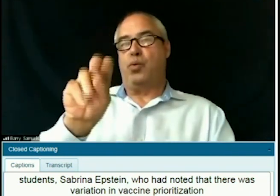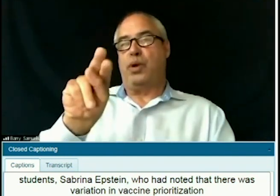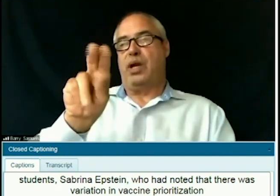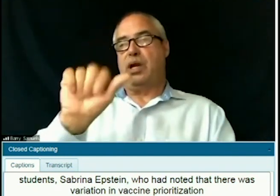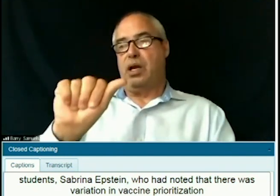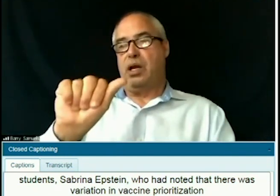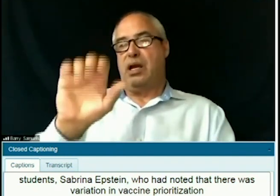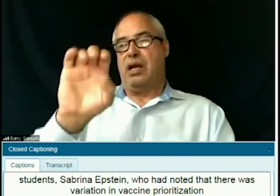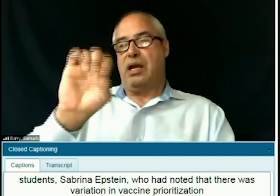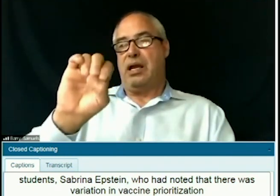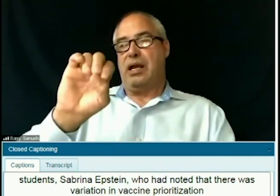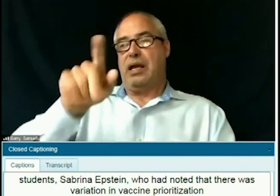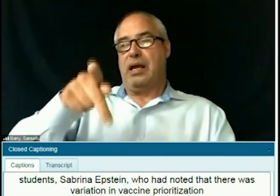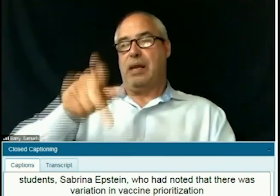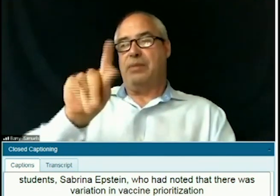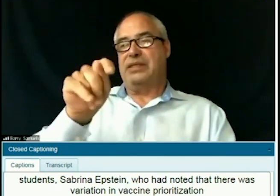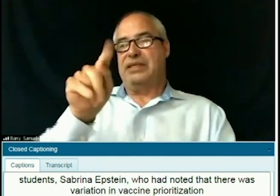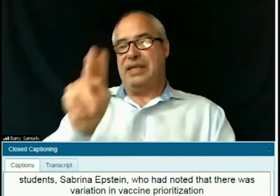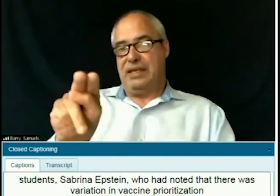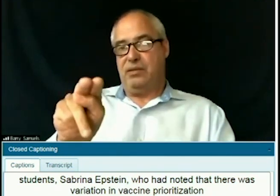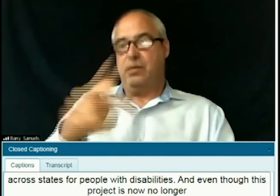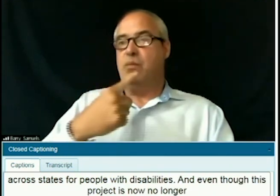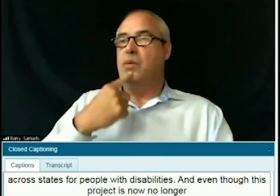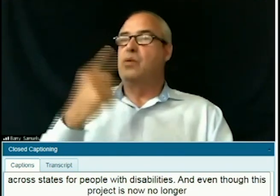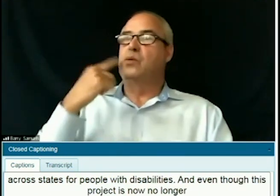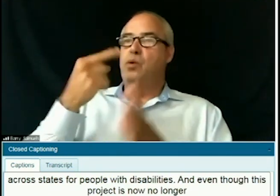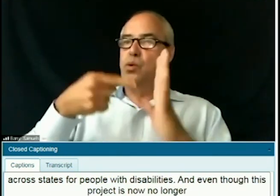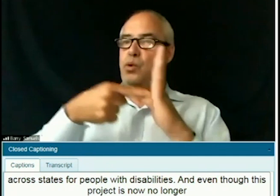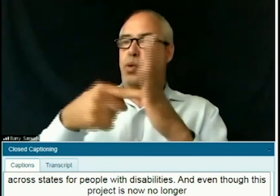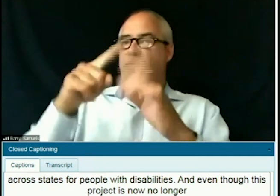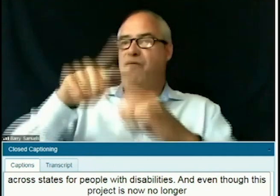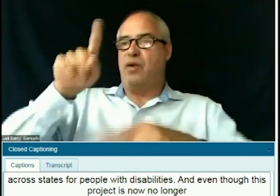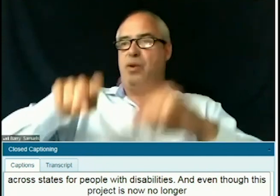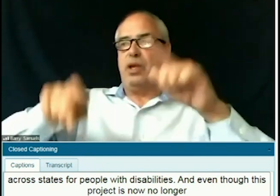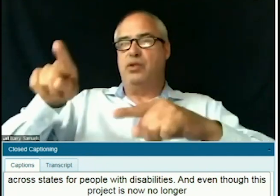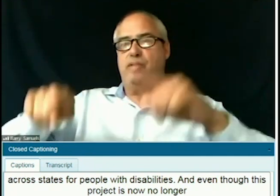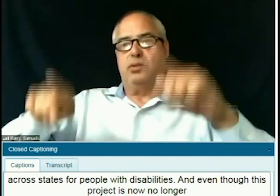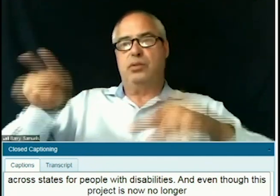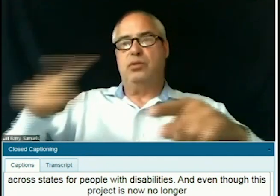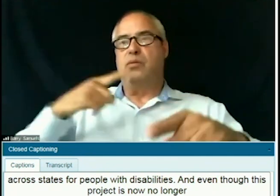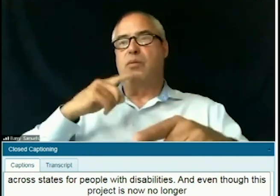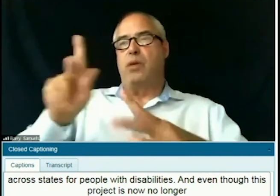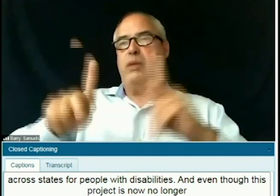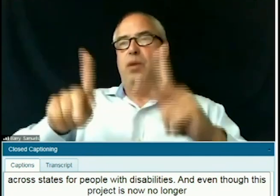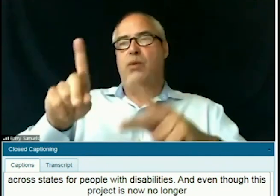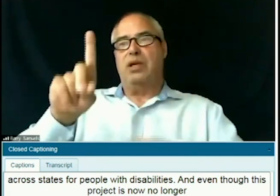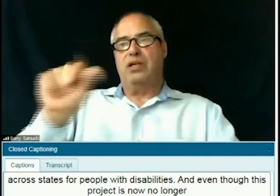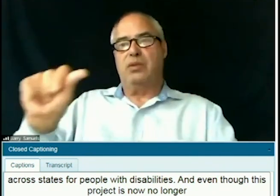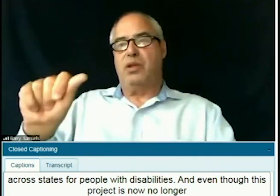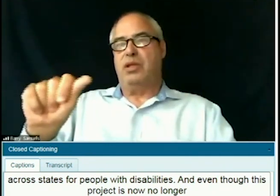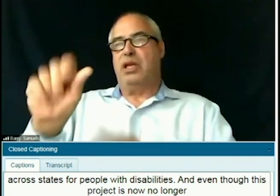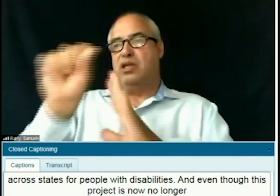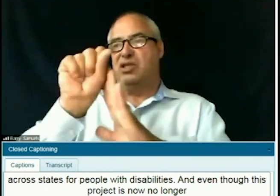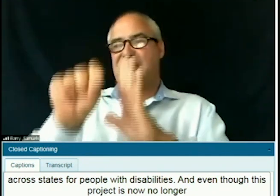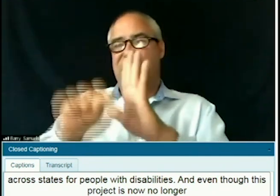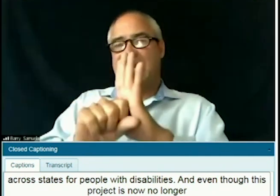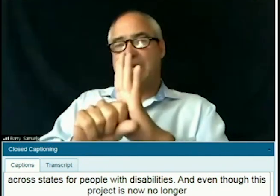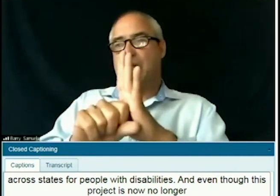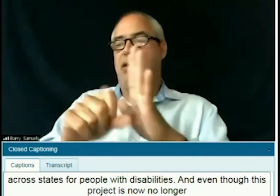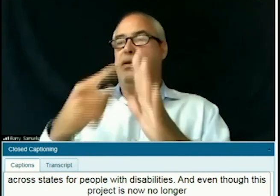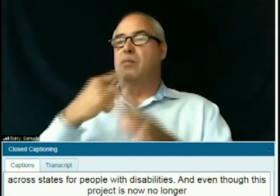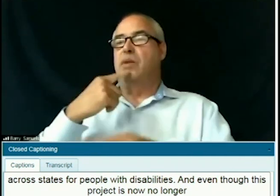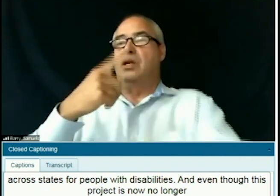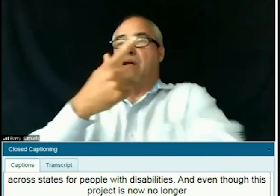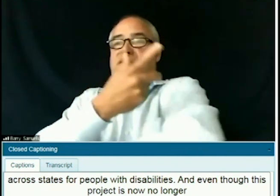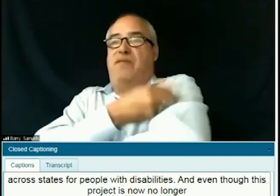was variation in vaccine prioritization across states for people with disabilities. And even though this project is now no longer collecting